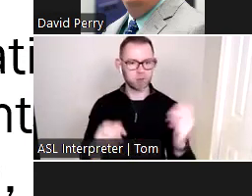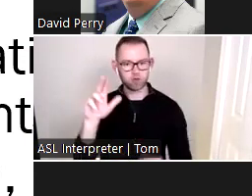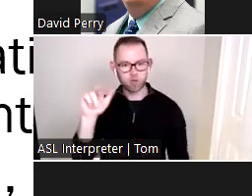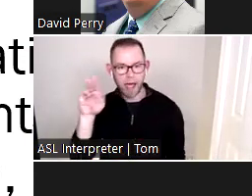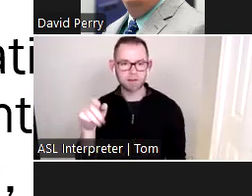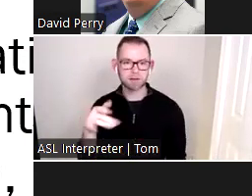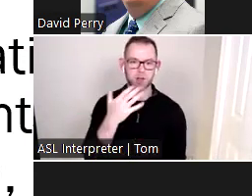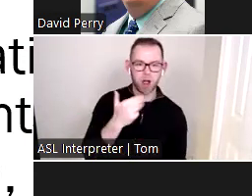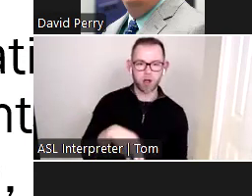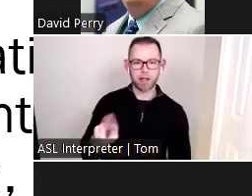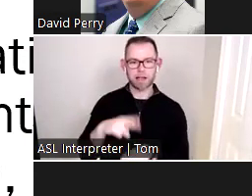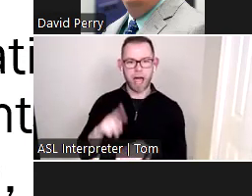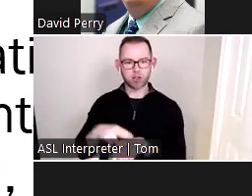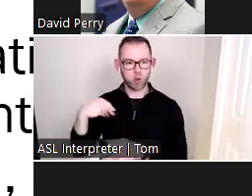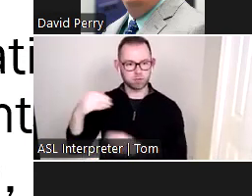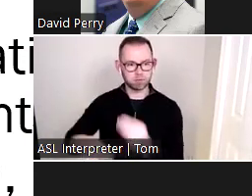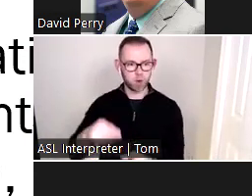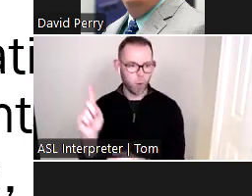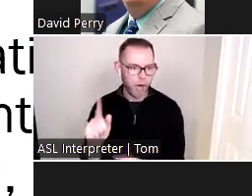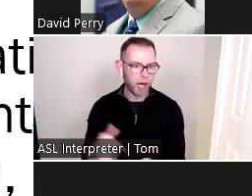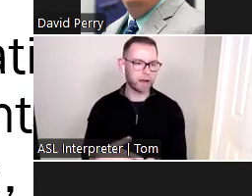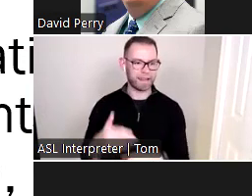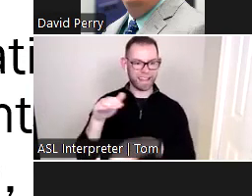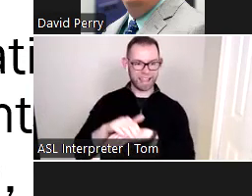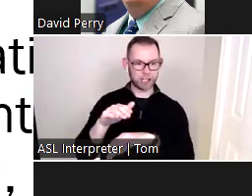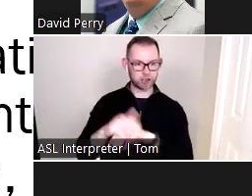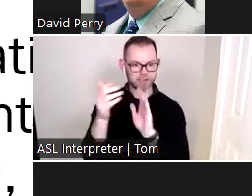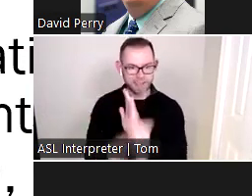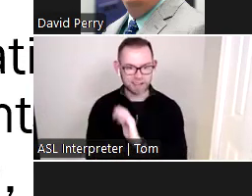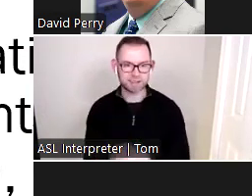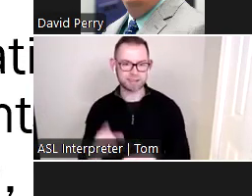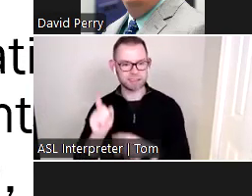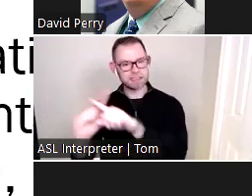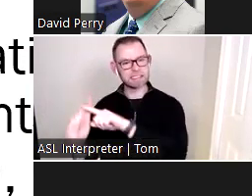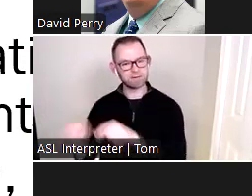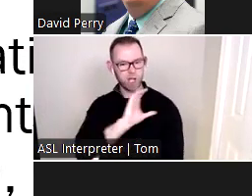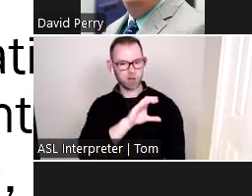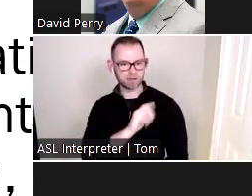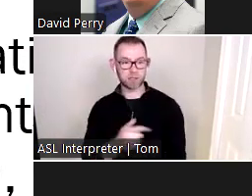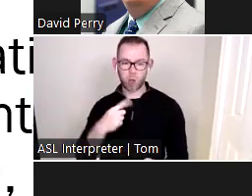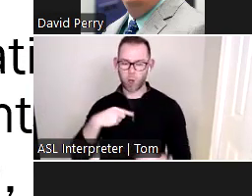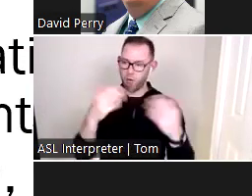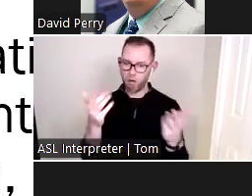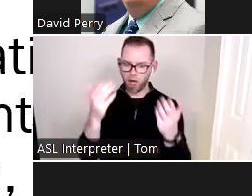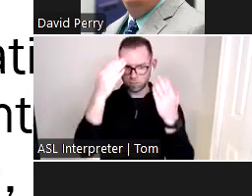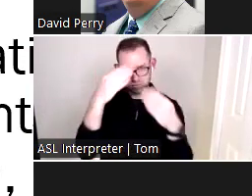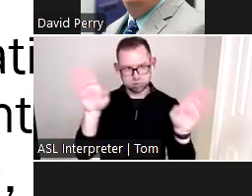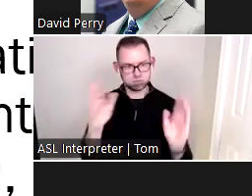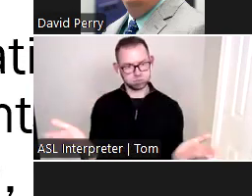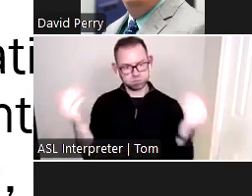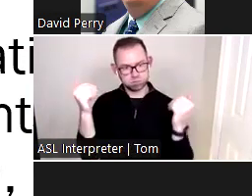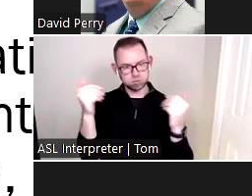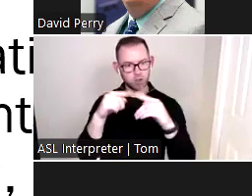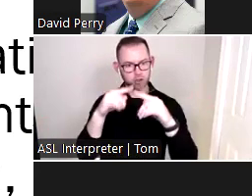English proficiency, and additional protected characteristics. We welcome the diversity from across our entire service